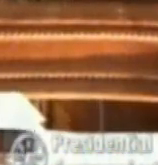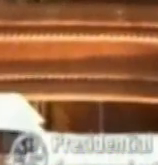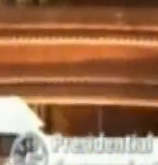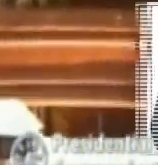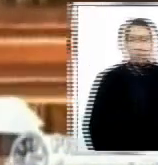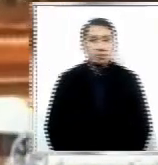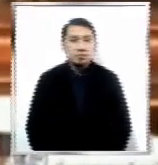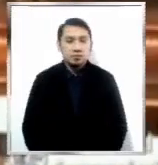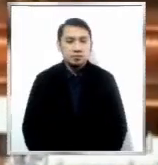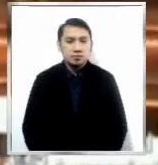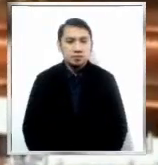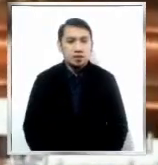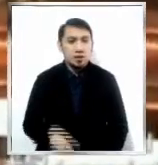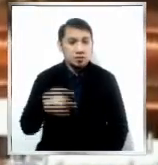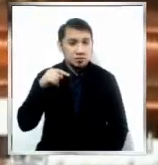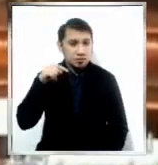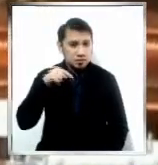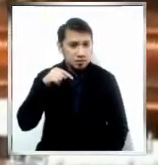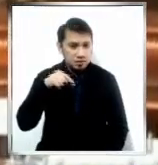disease called